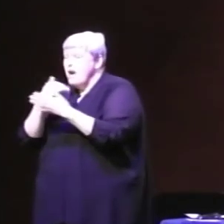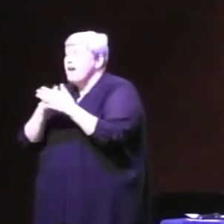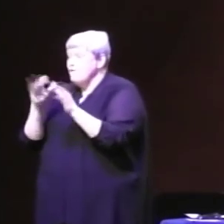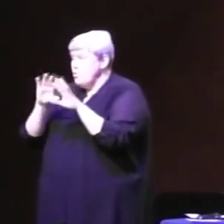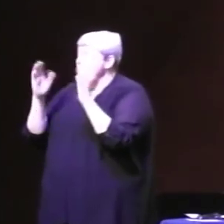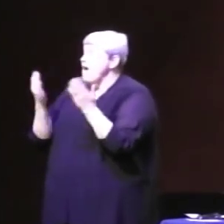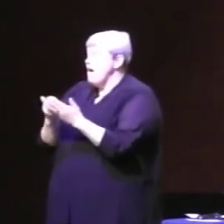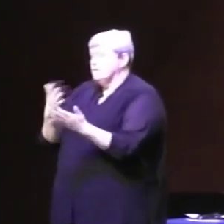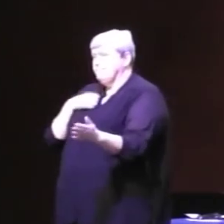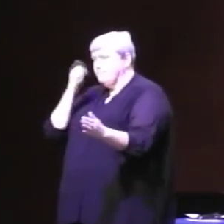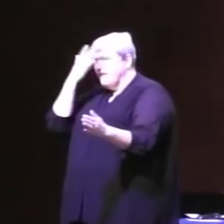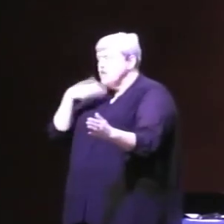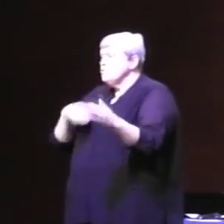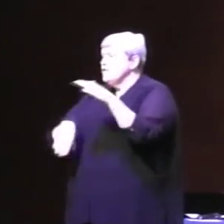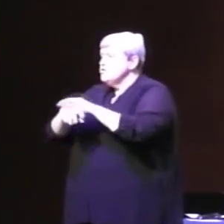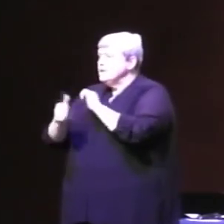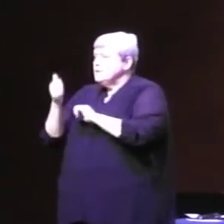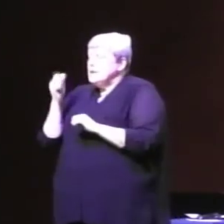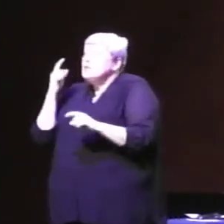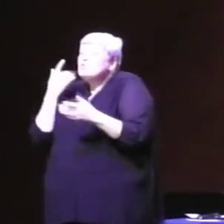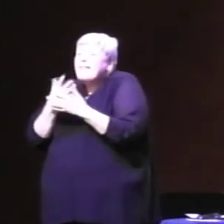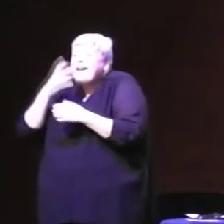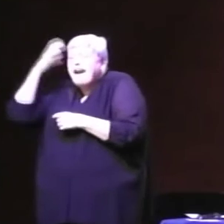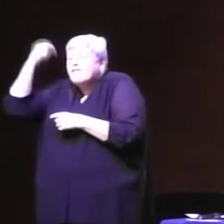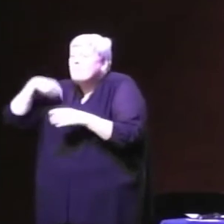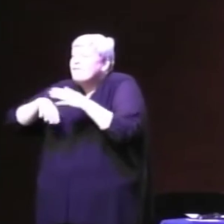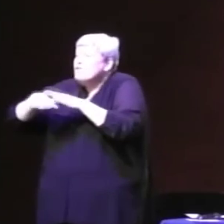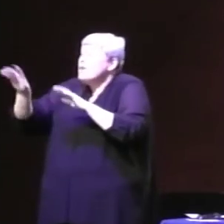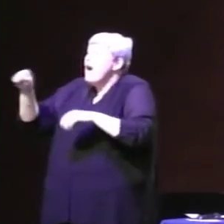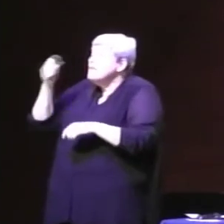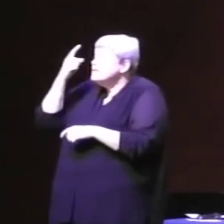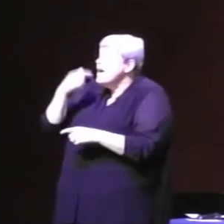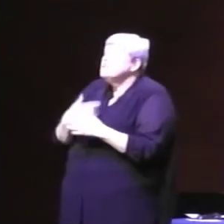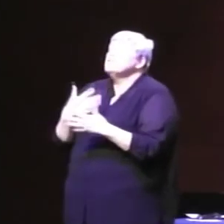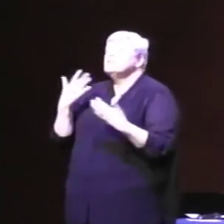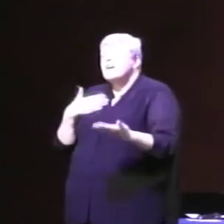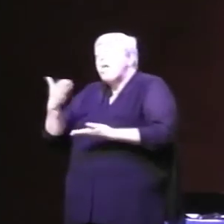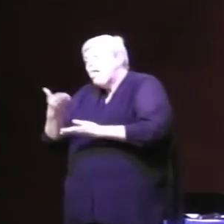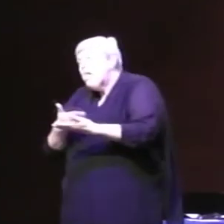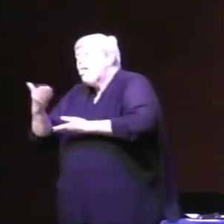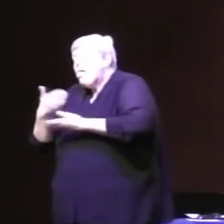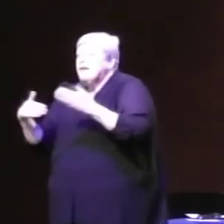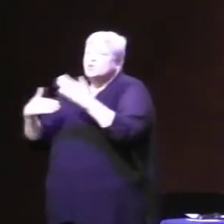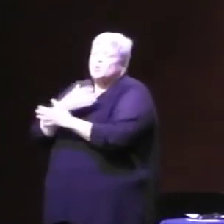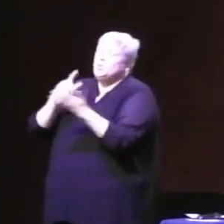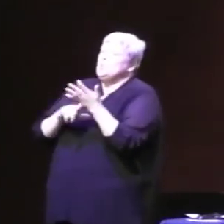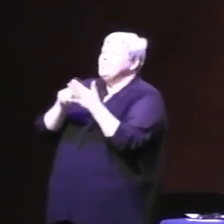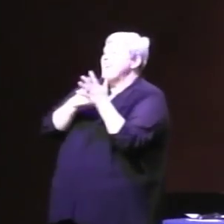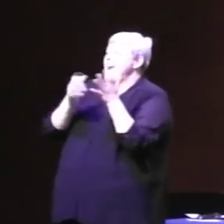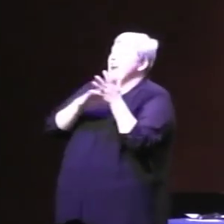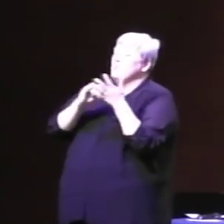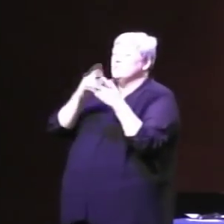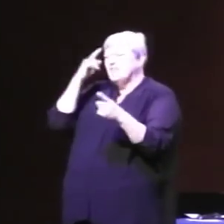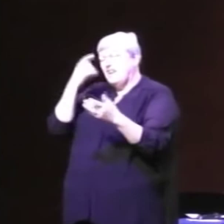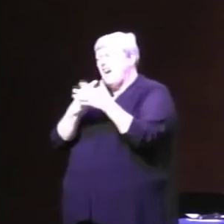almost certainly faced with redundancy, which the government fully appreciates, so it's now consulting on new terms that will allow them to get rid of thousands